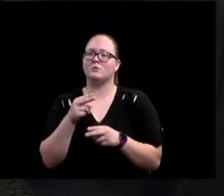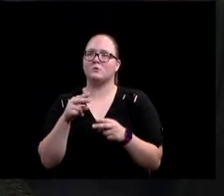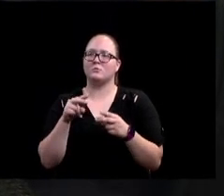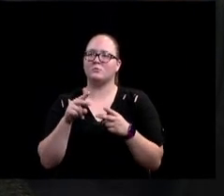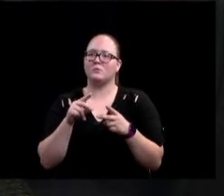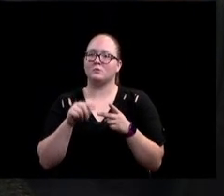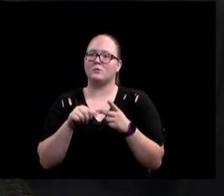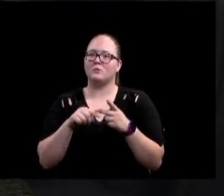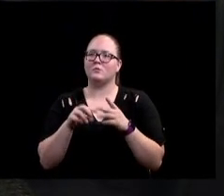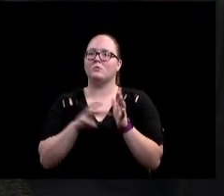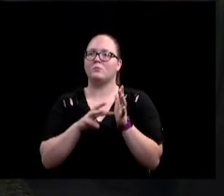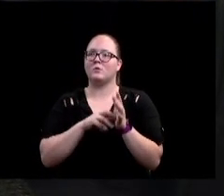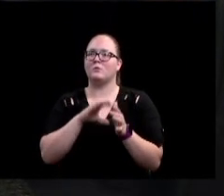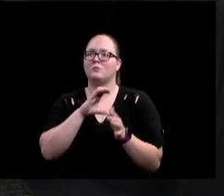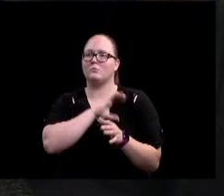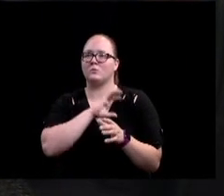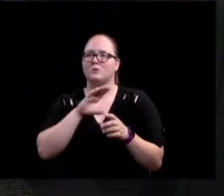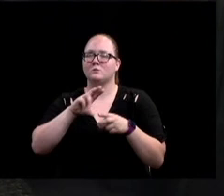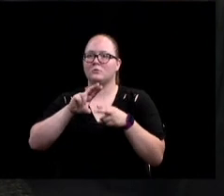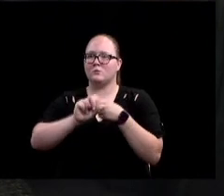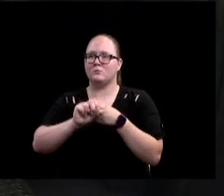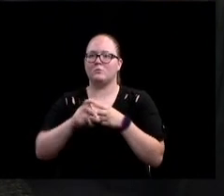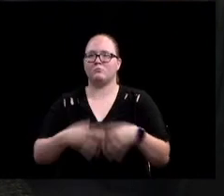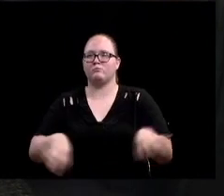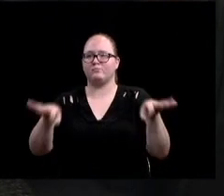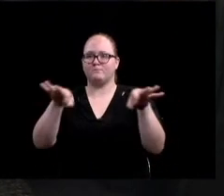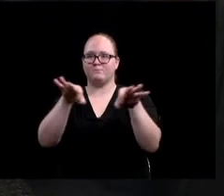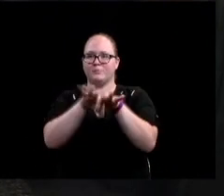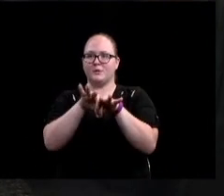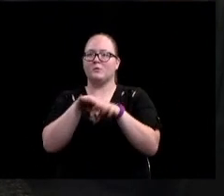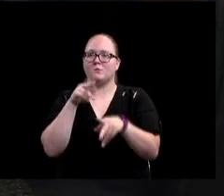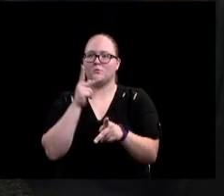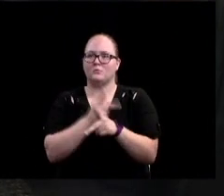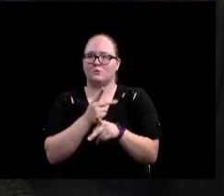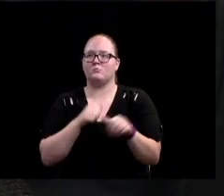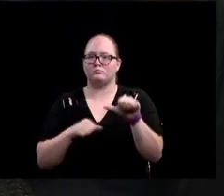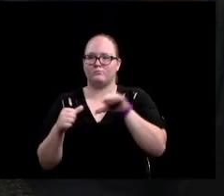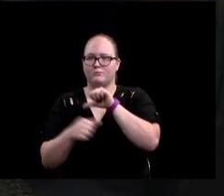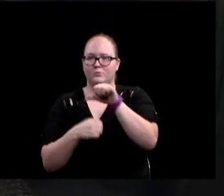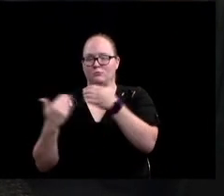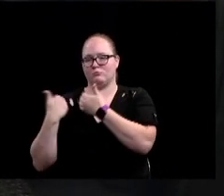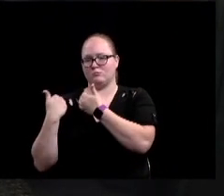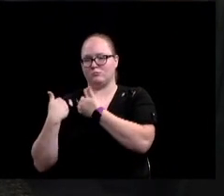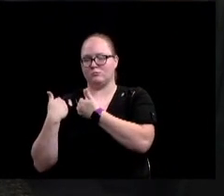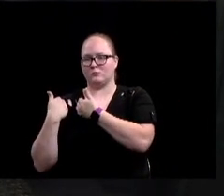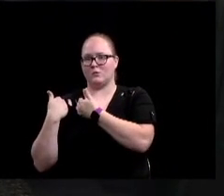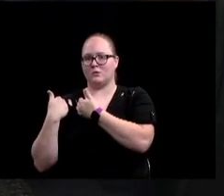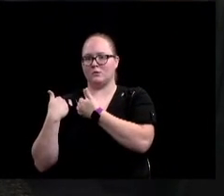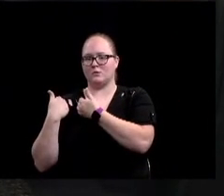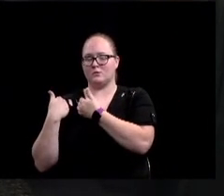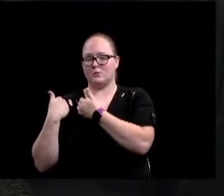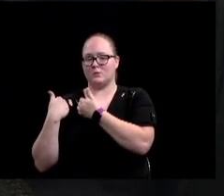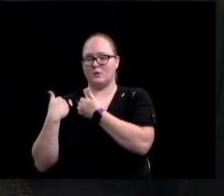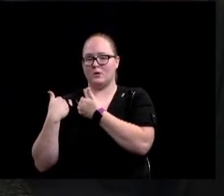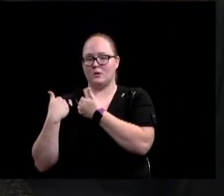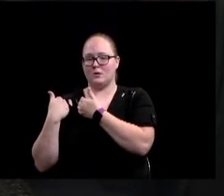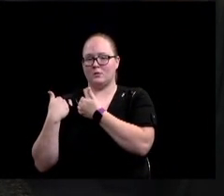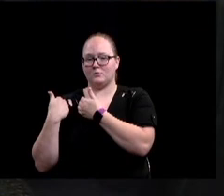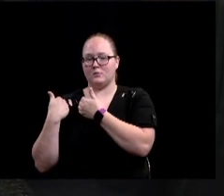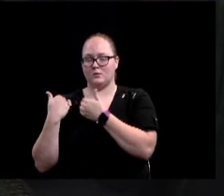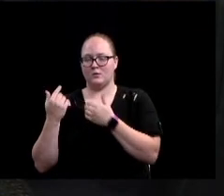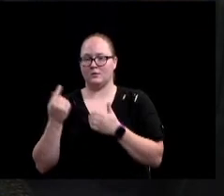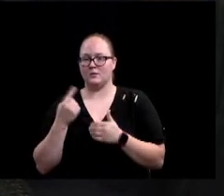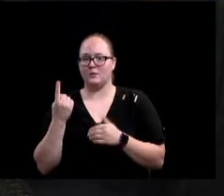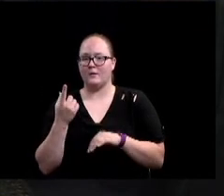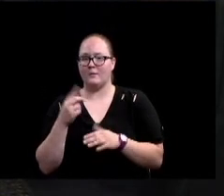hold each other accountable. And sometimes that means that people no longer can be in